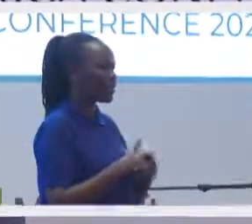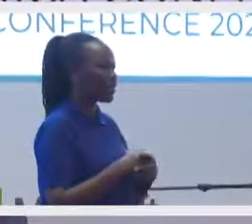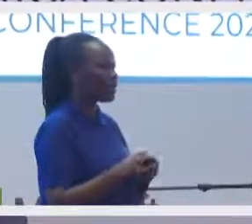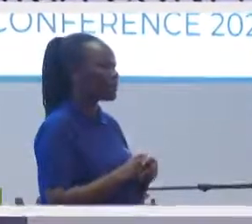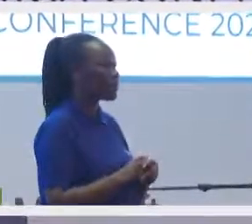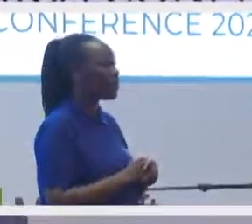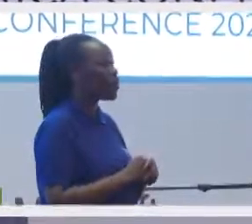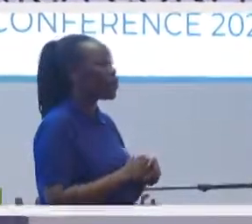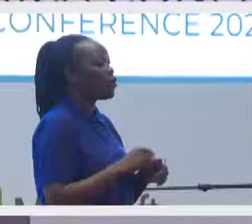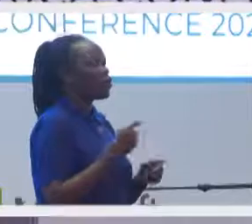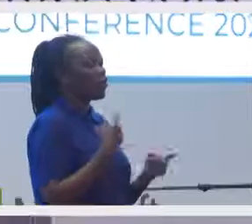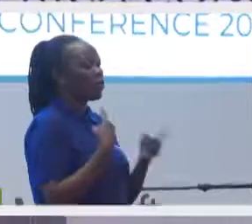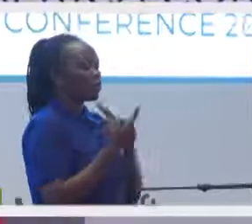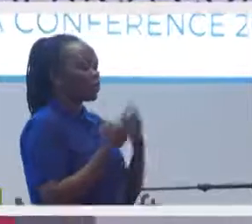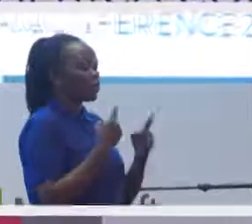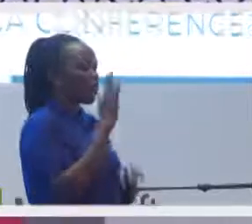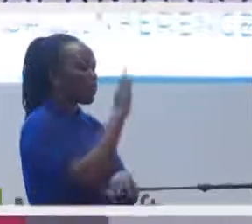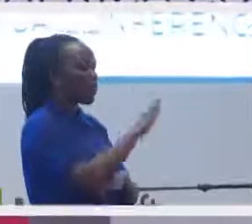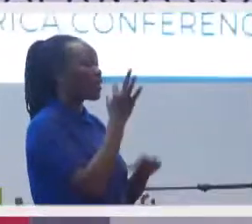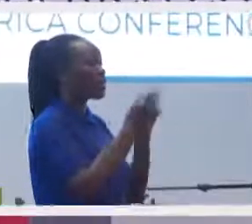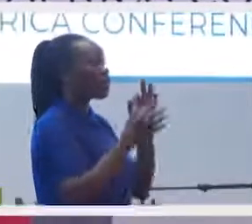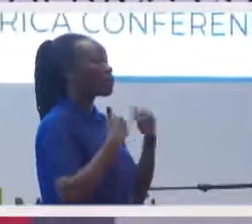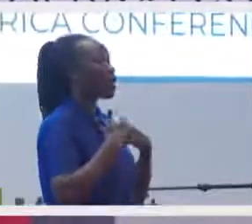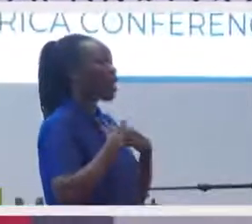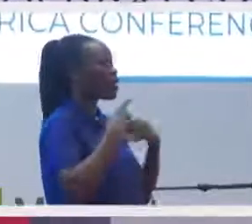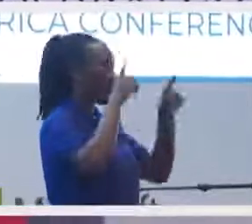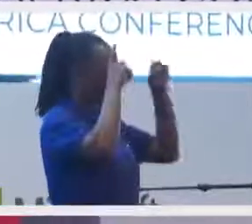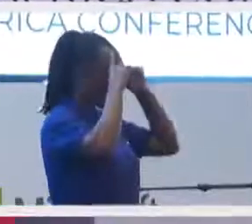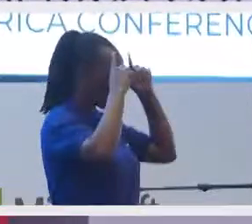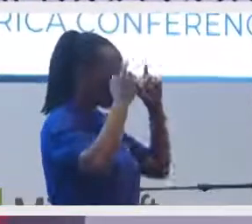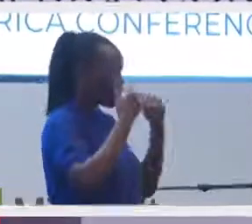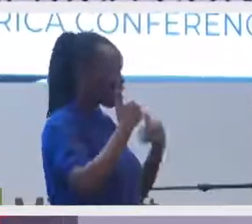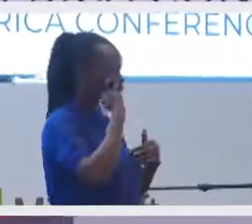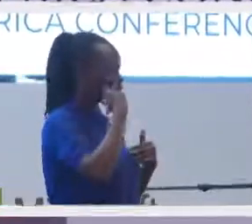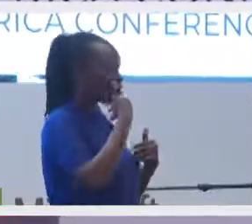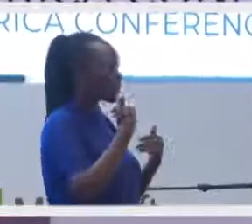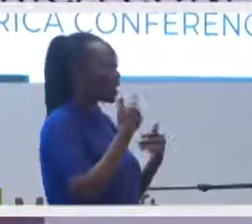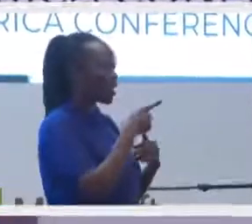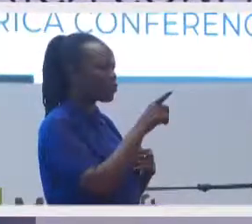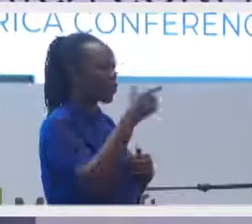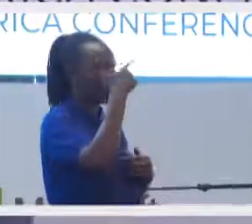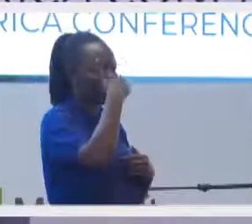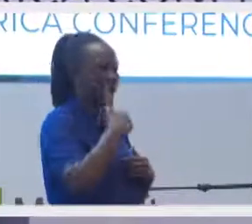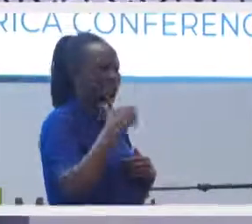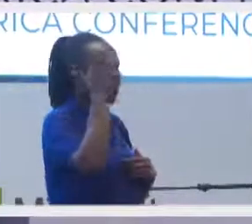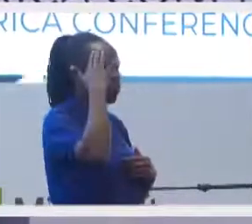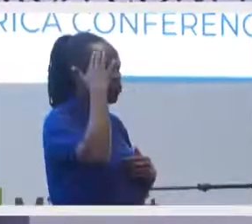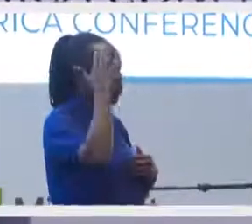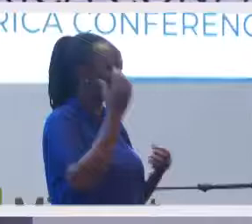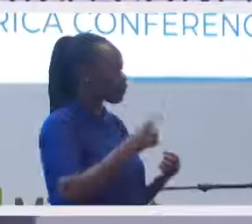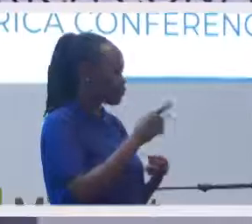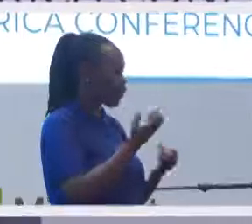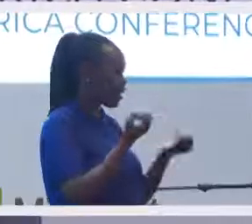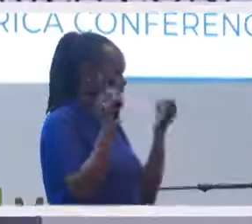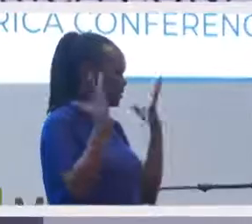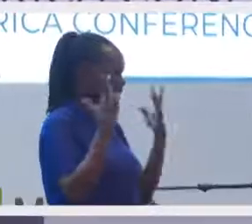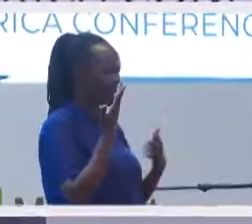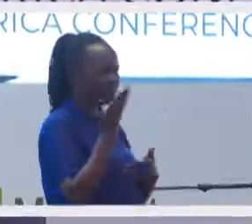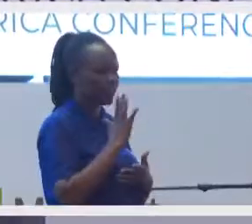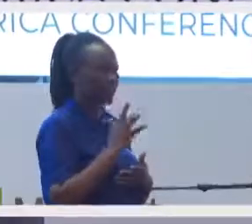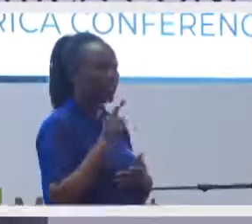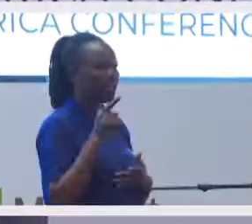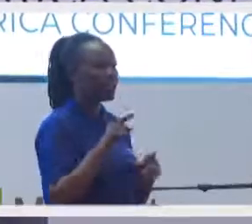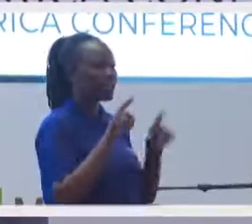So TalkBack, if you have an Android phone and you are visually impaired, so you are very familiar with that, which is the